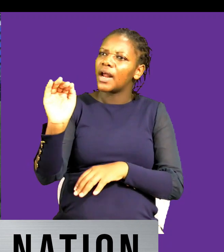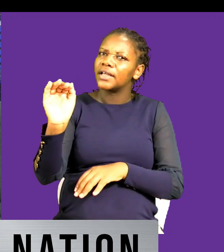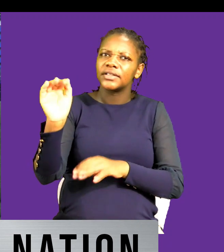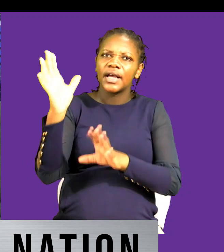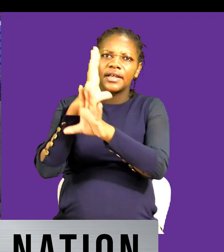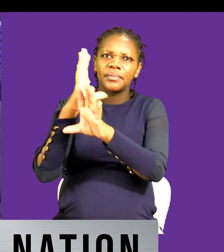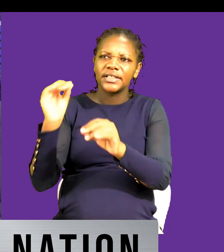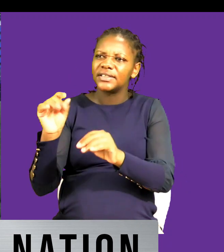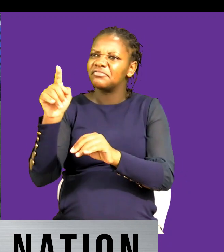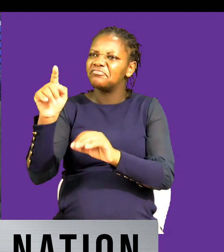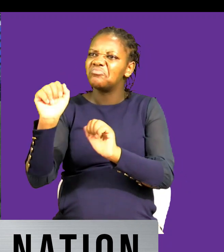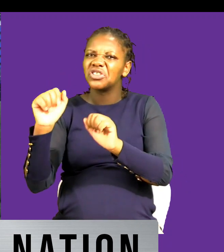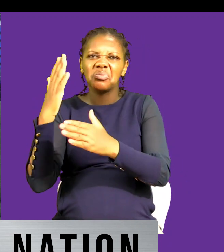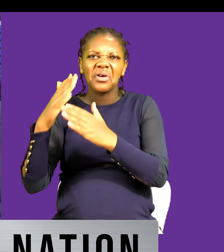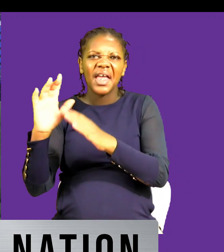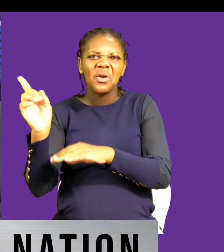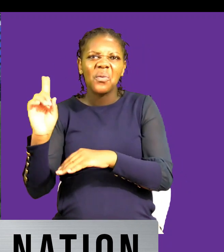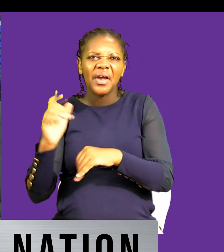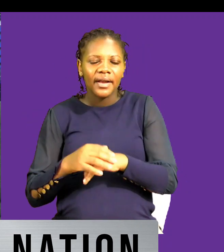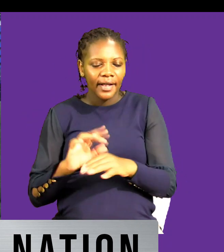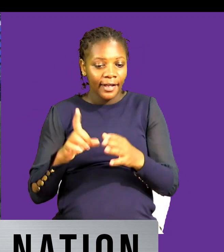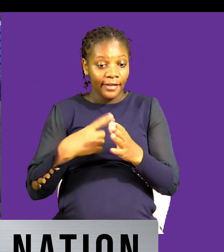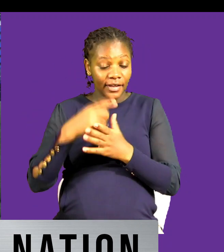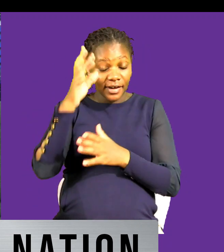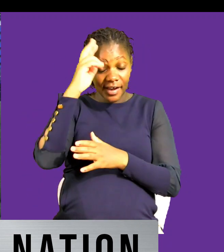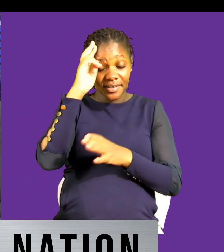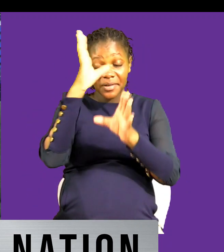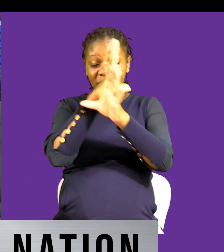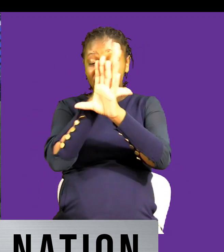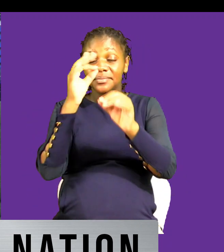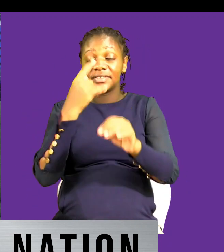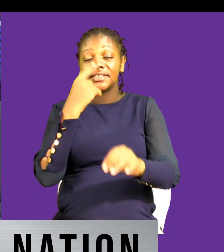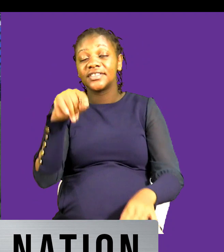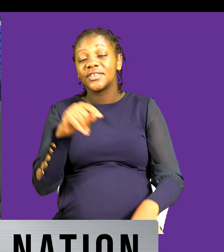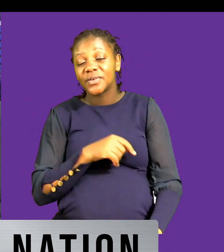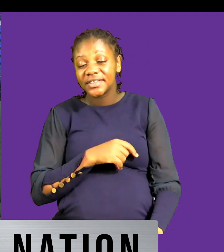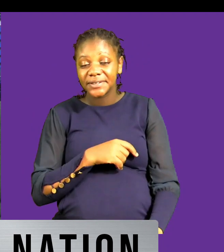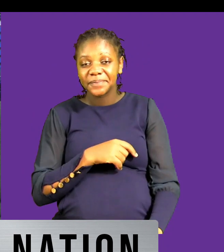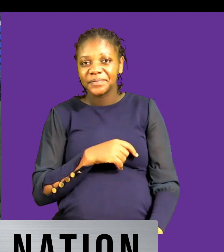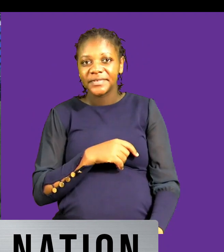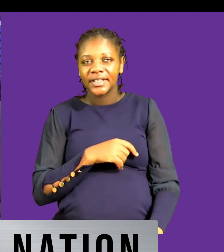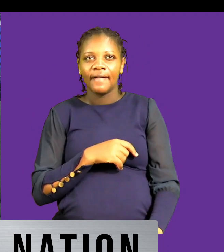take? And you remember the president saying that,